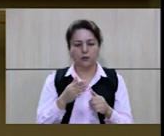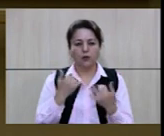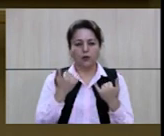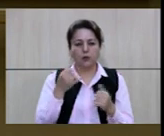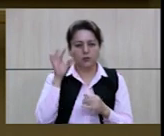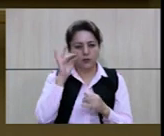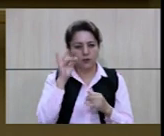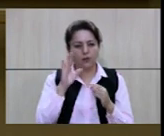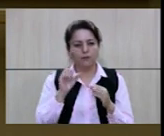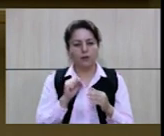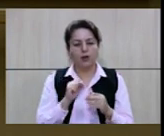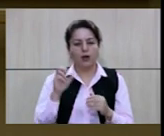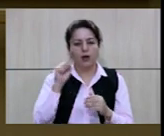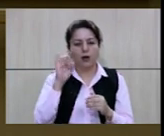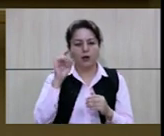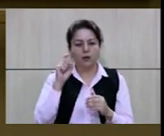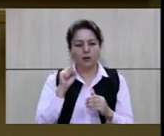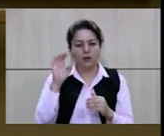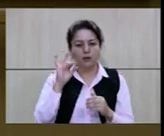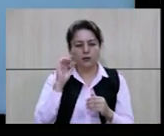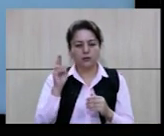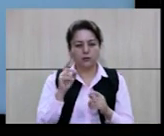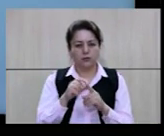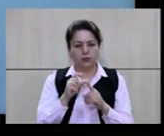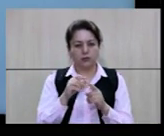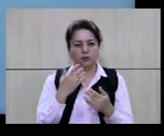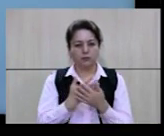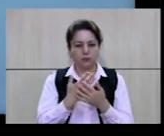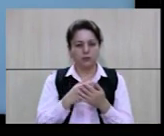va arxaik so'zlarga misollar topamiz.